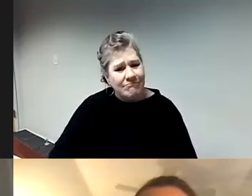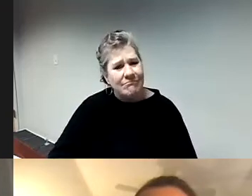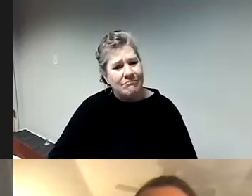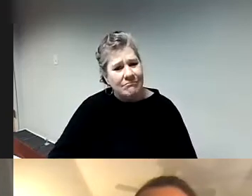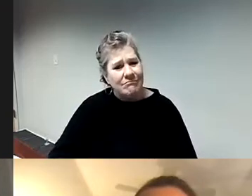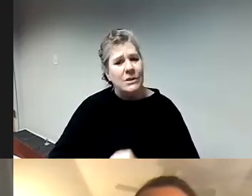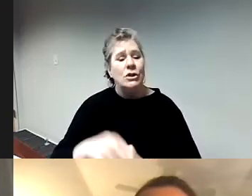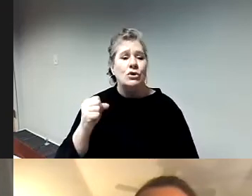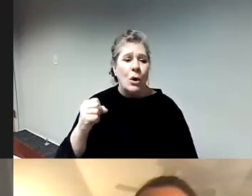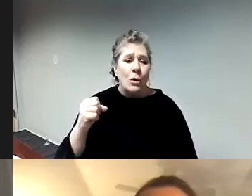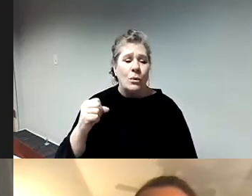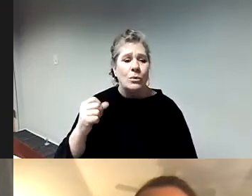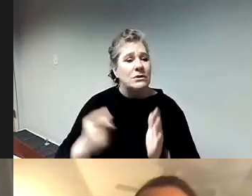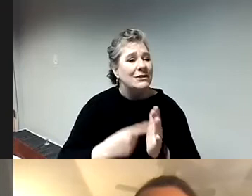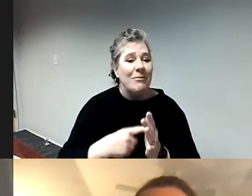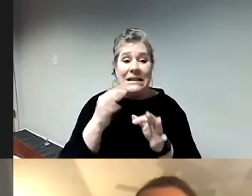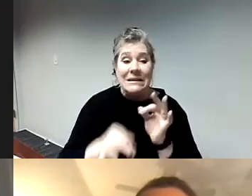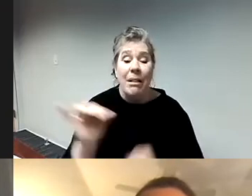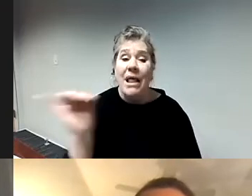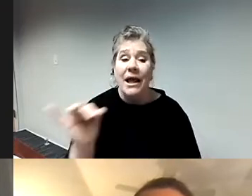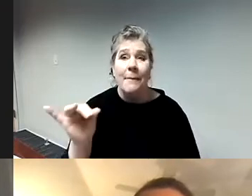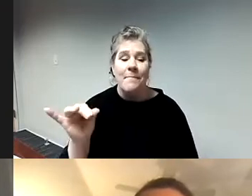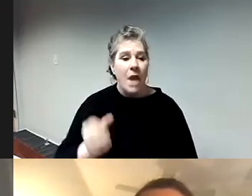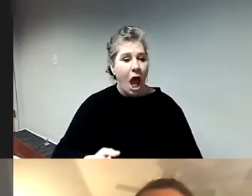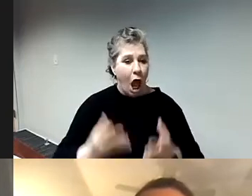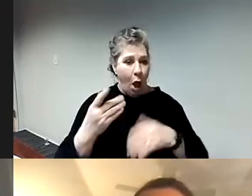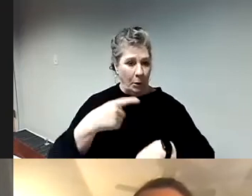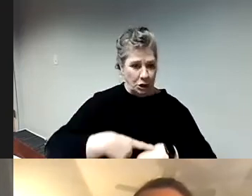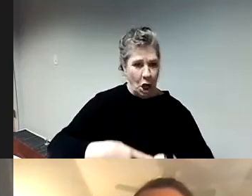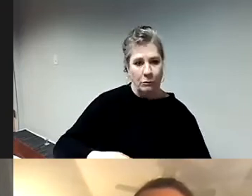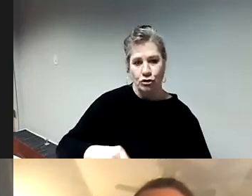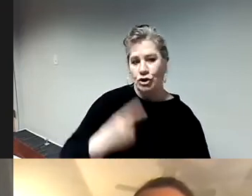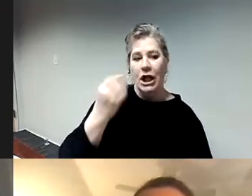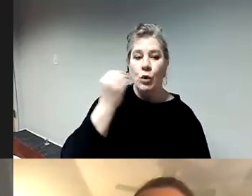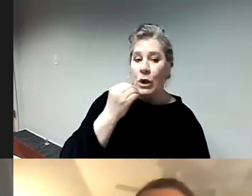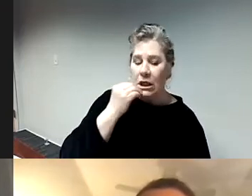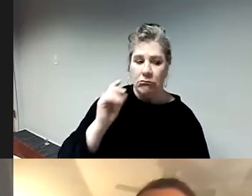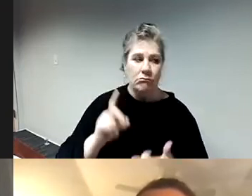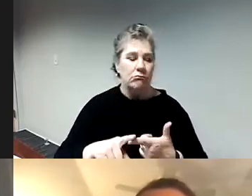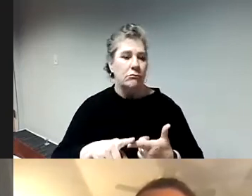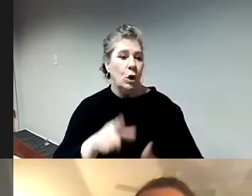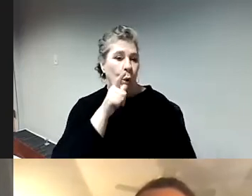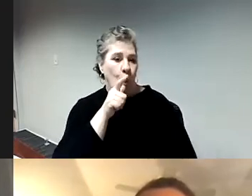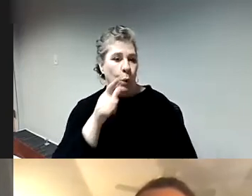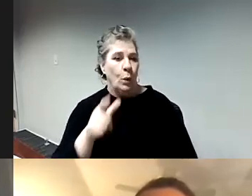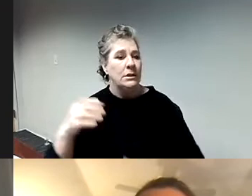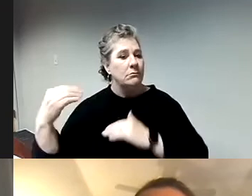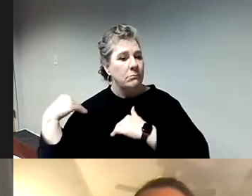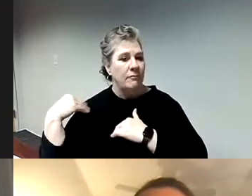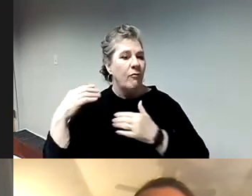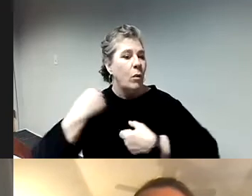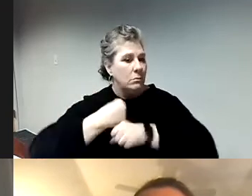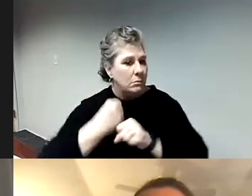And so something as simple as like, how many times a day do you eat? Who is in charge of